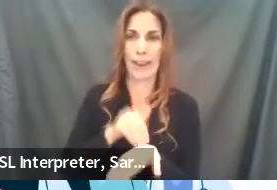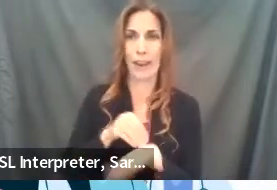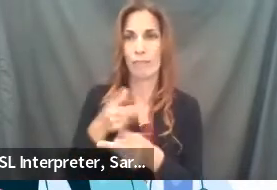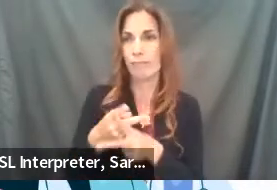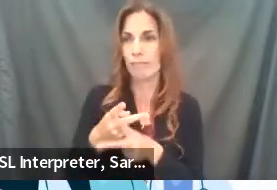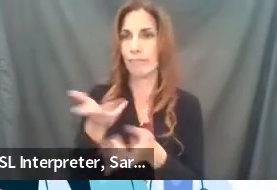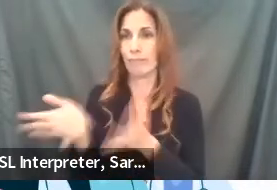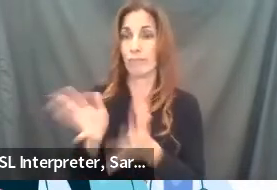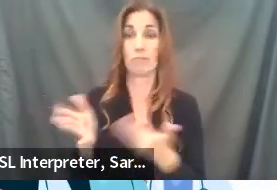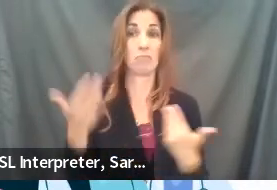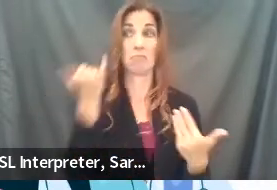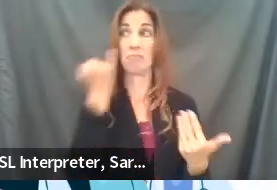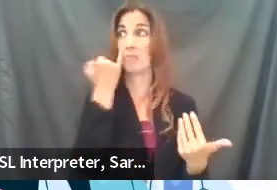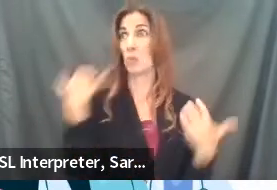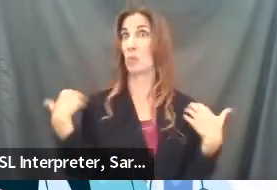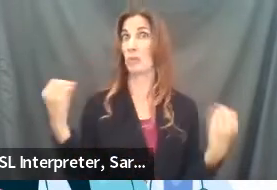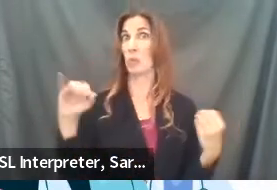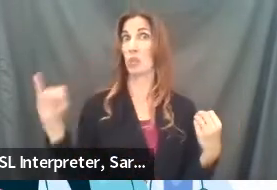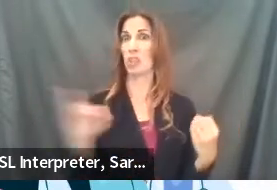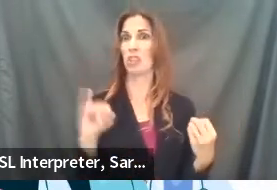don't have insurance.